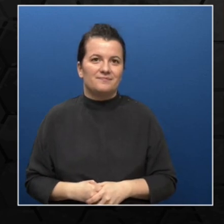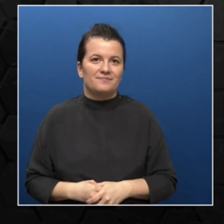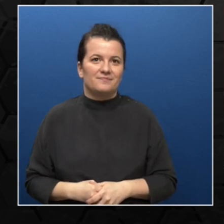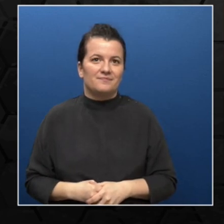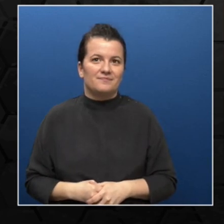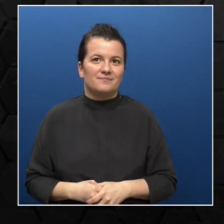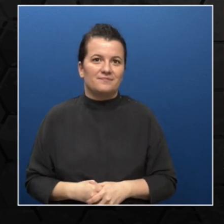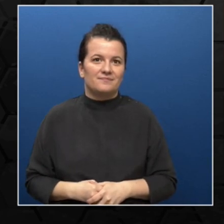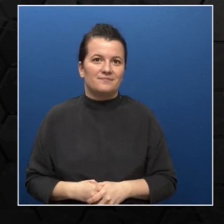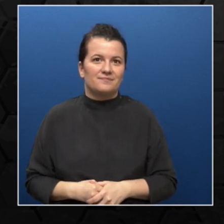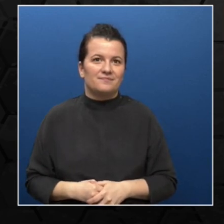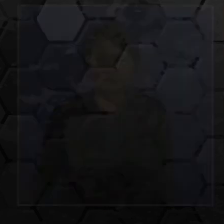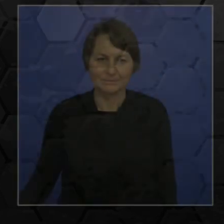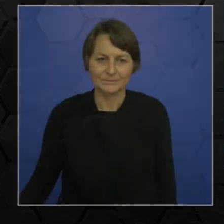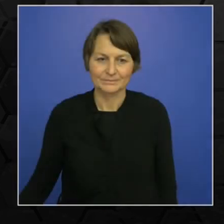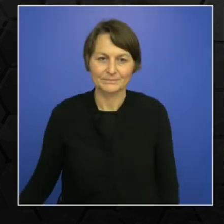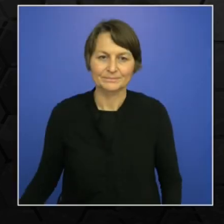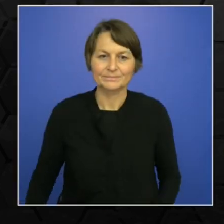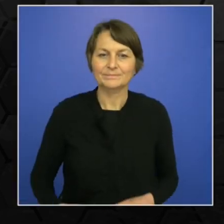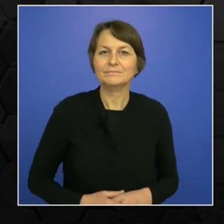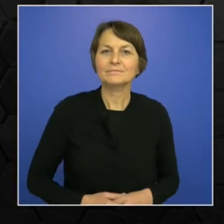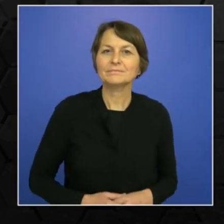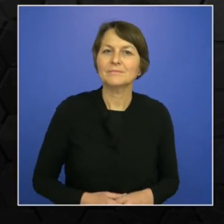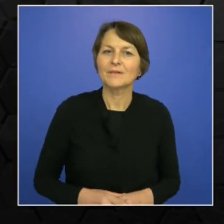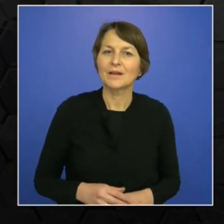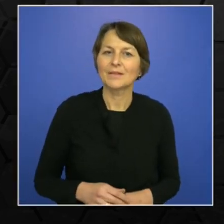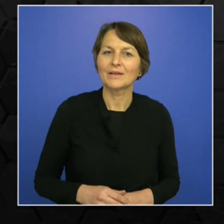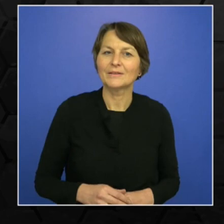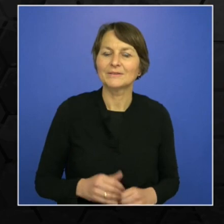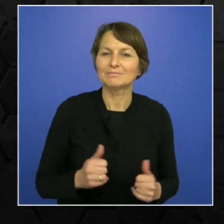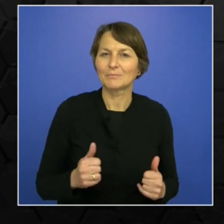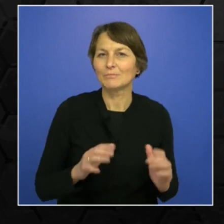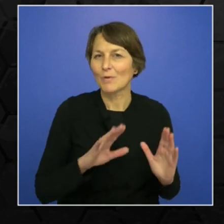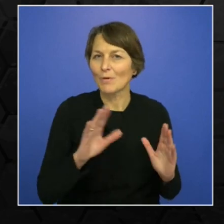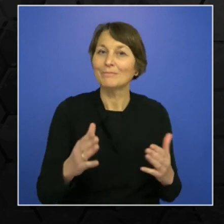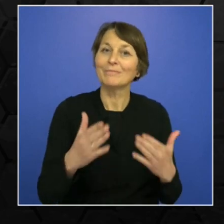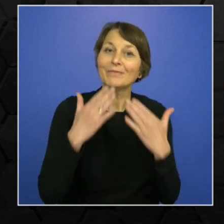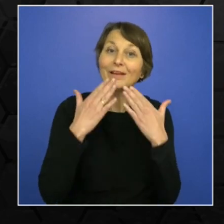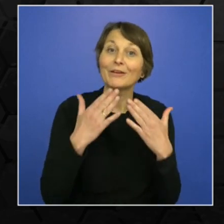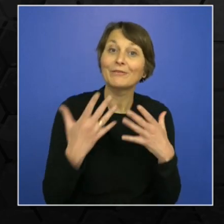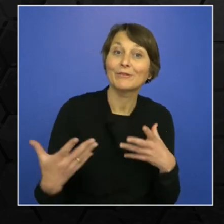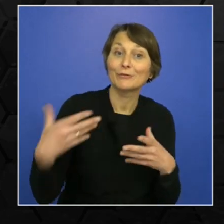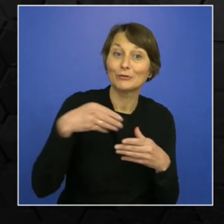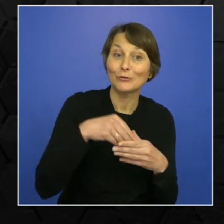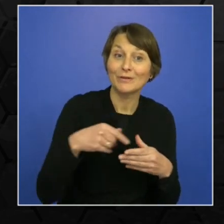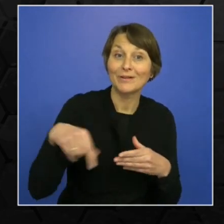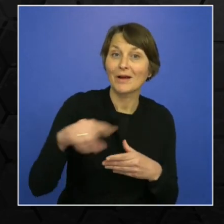in school. So yeah, thank you so much for joining us. We really appreciate it.